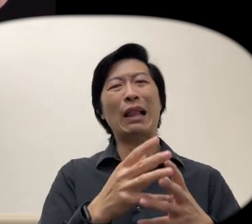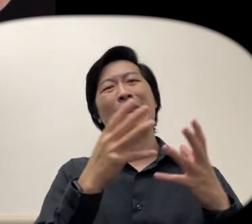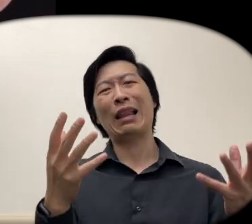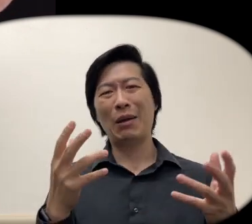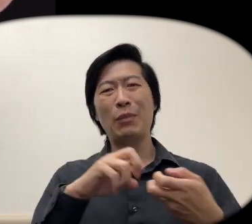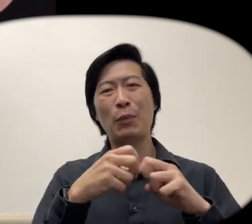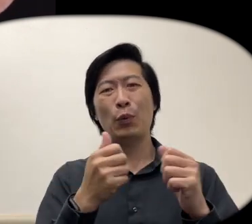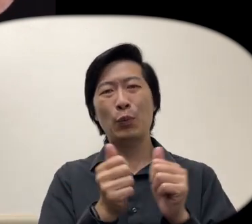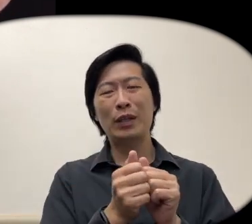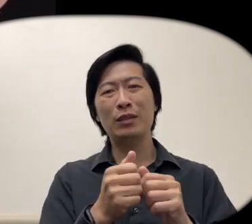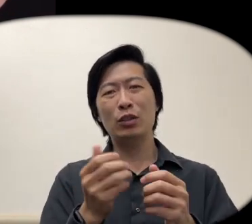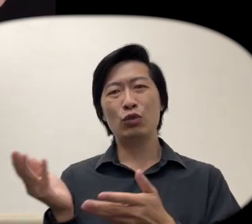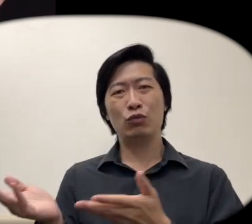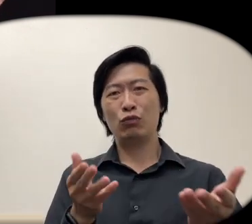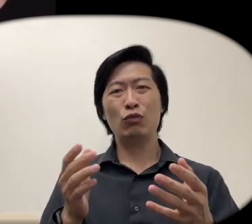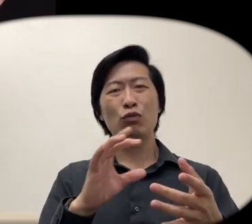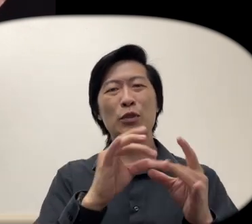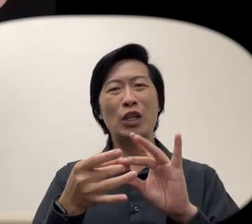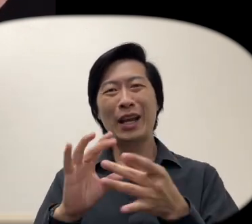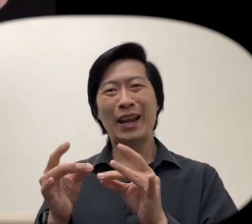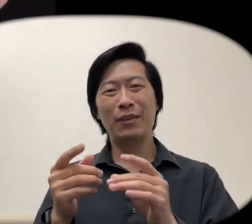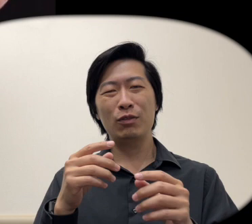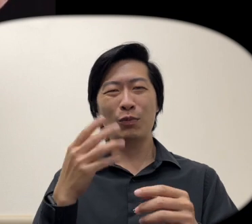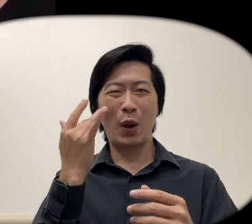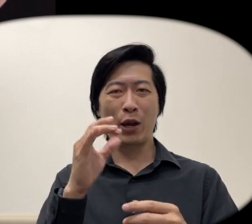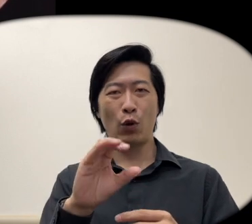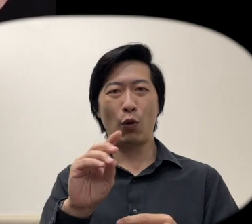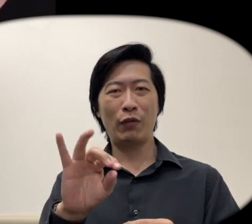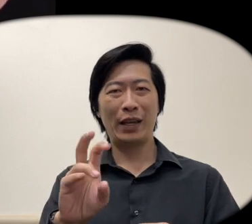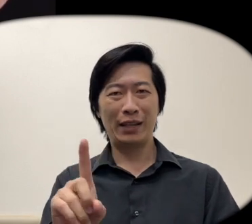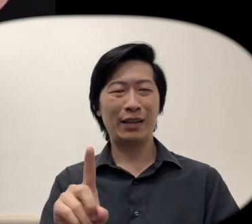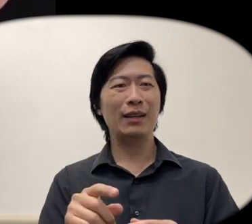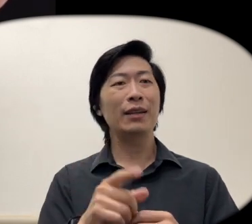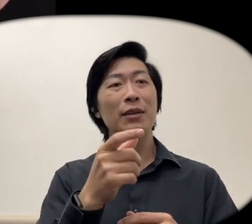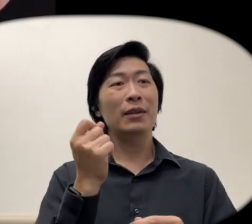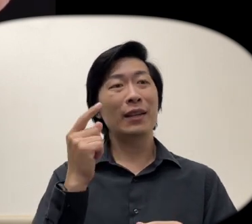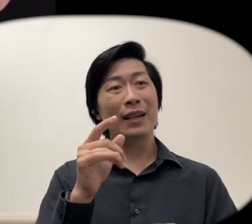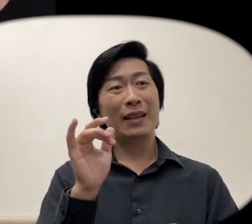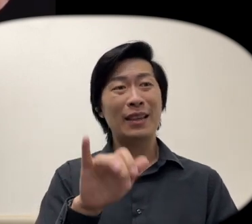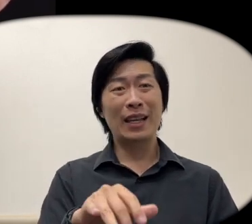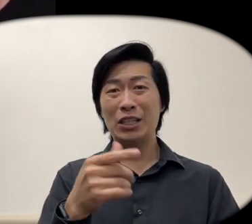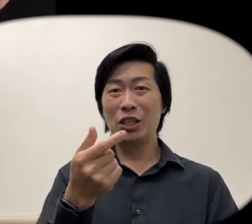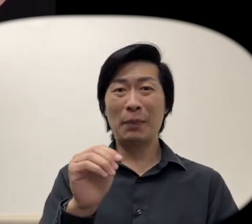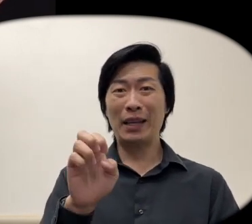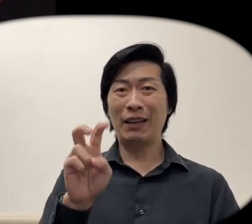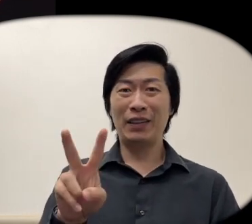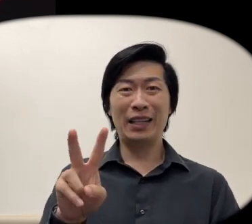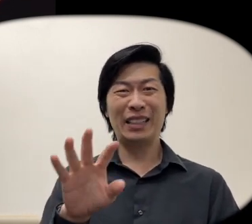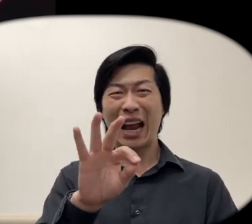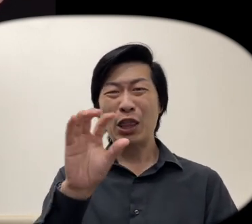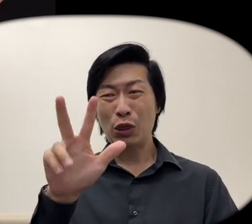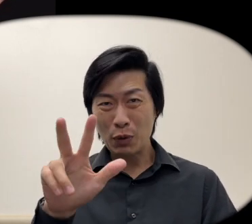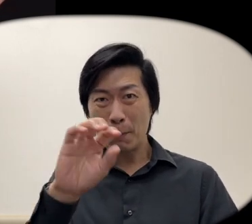is that 93% of GM's 2023 EV sales came from one model alone, and in this case, it's the Bolt EV.